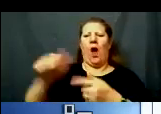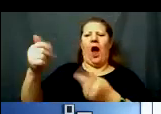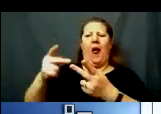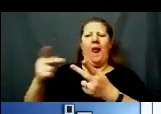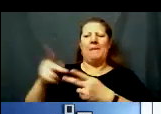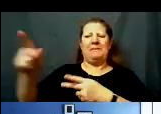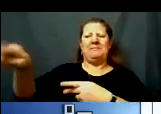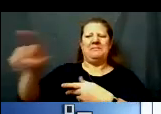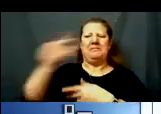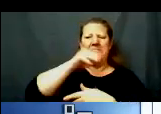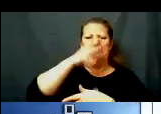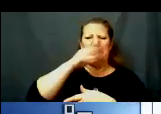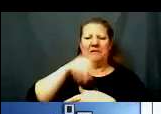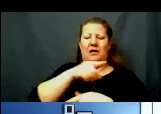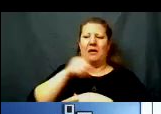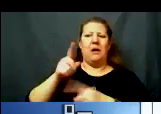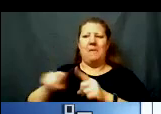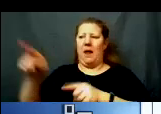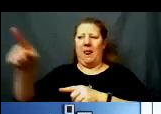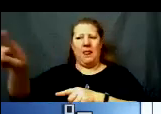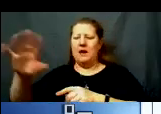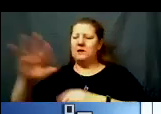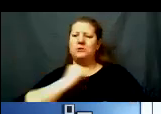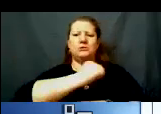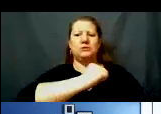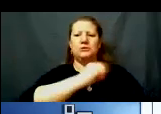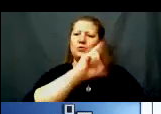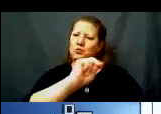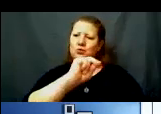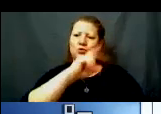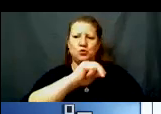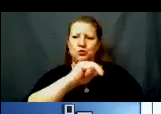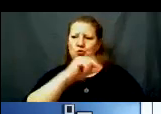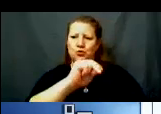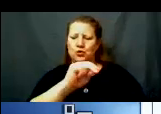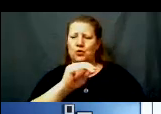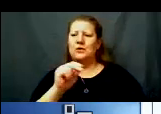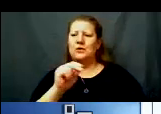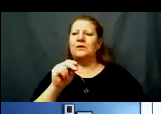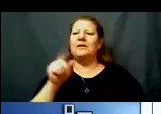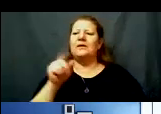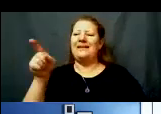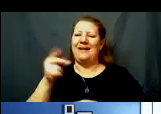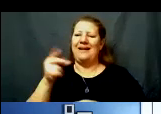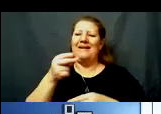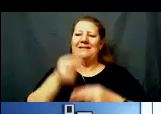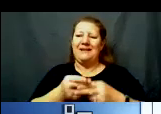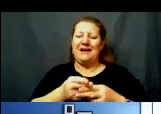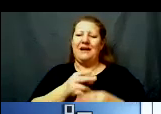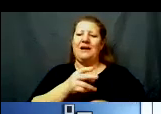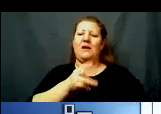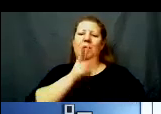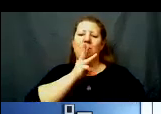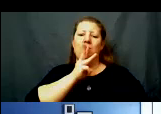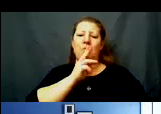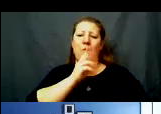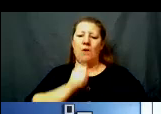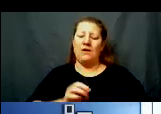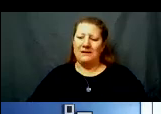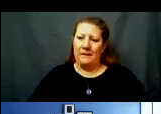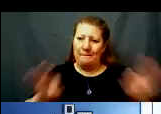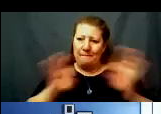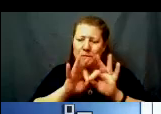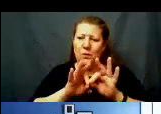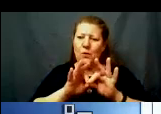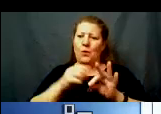And people have fought back. People have stood their ground. People have said that water is life. Water is sacred. We are water